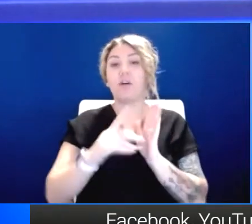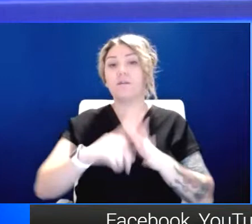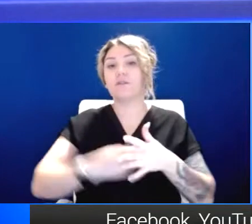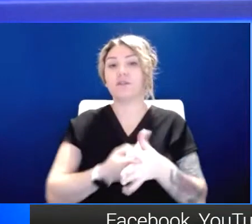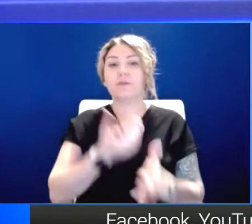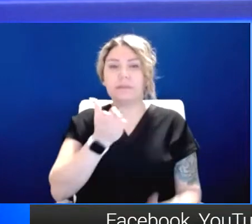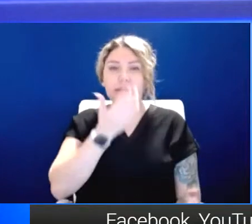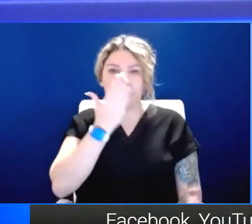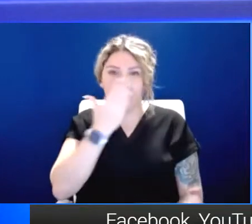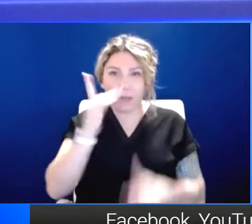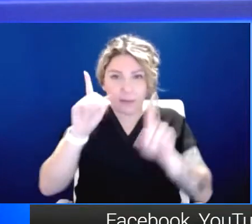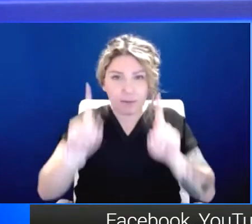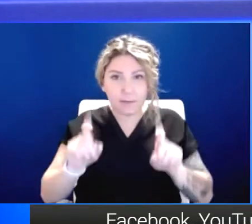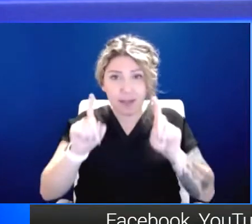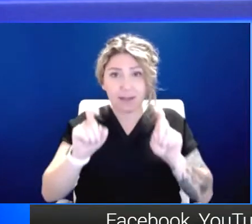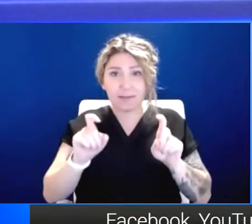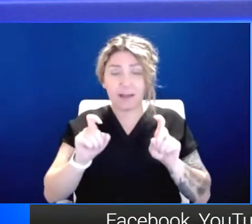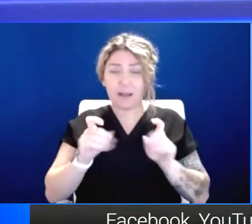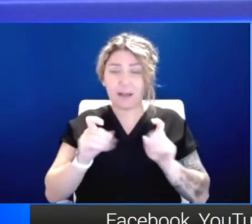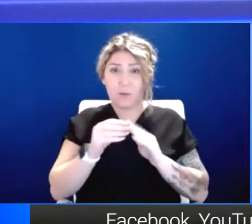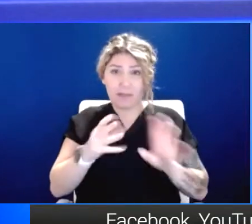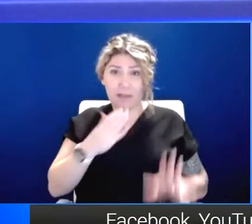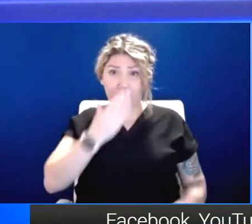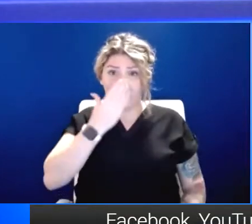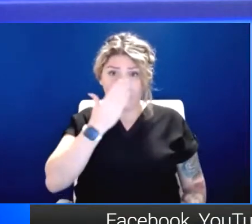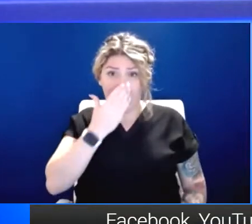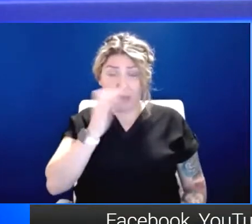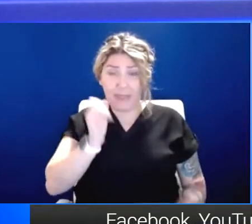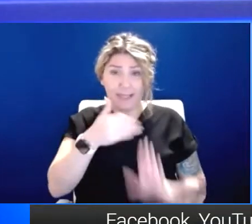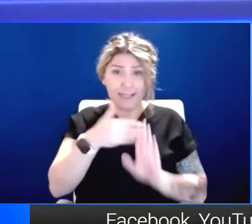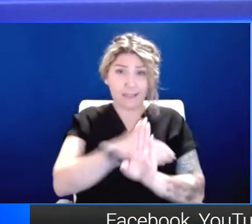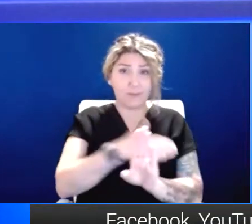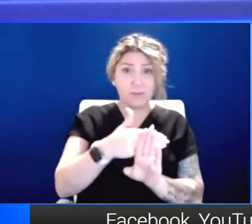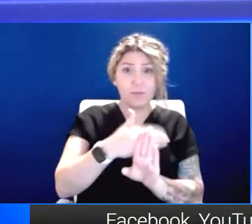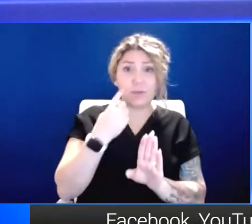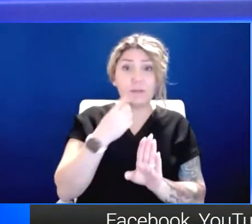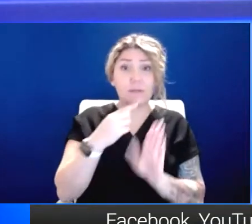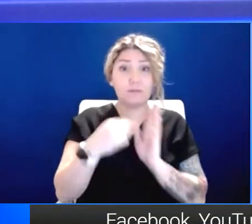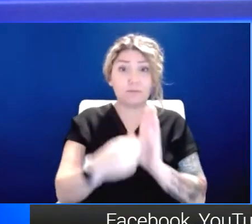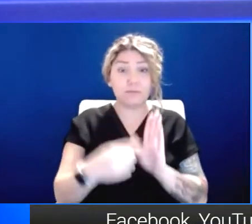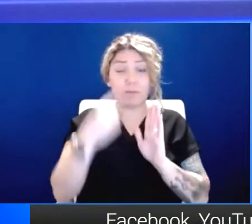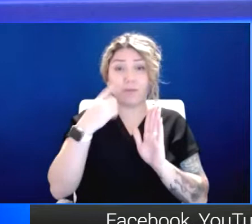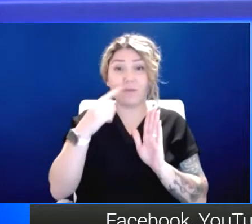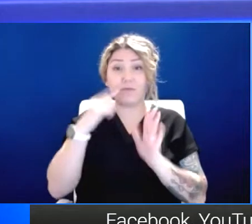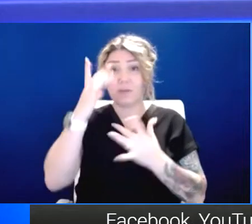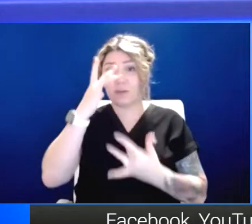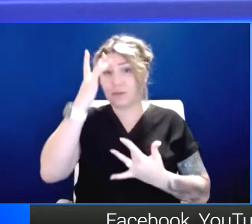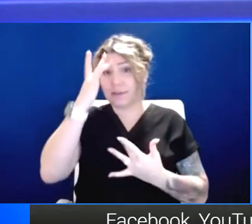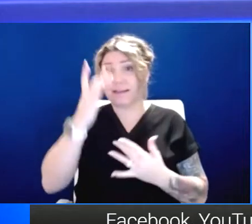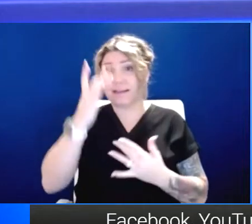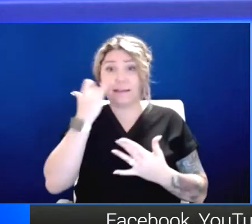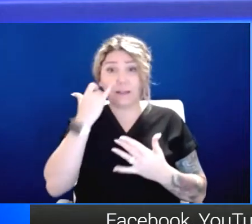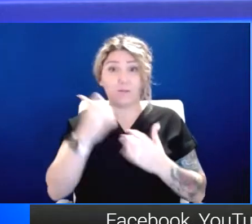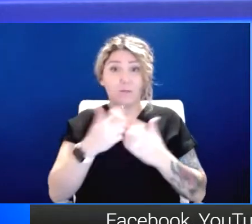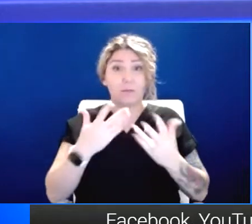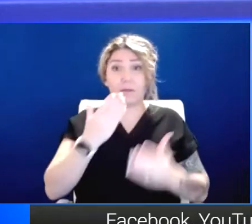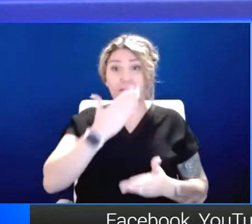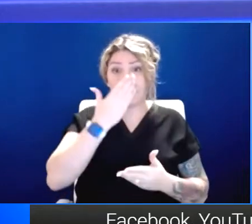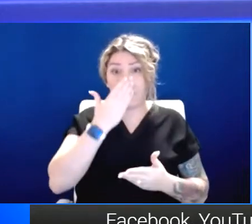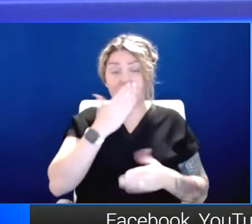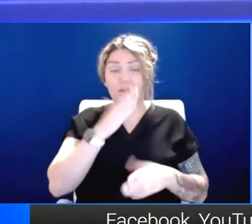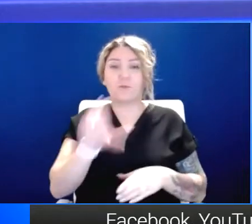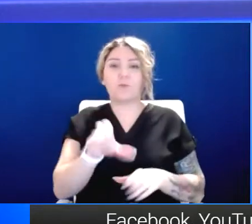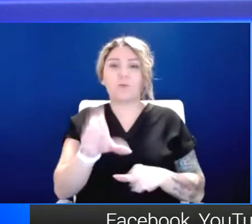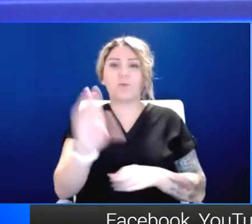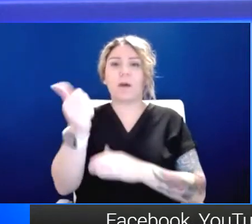because, again, loss of smell is a precursor for Parkinson's disease. And if there is loss of smell, then we go ahead and do other tests on